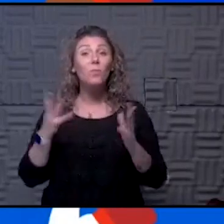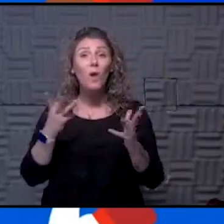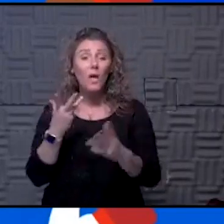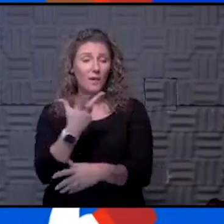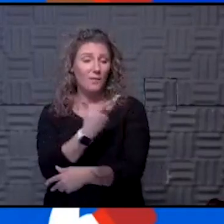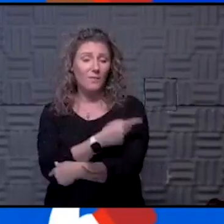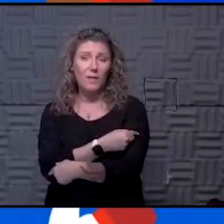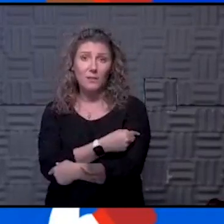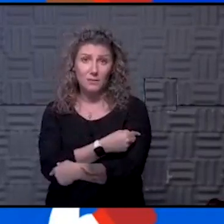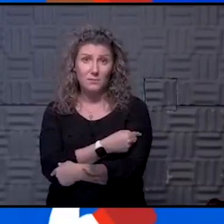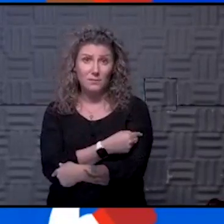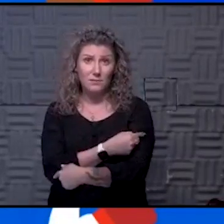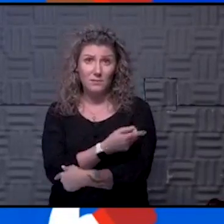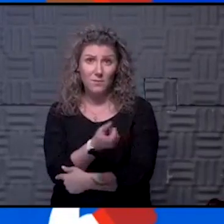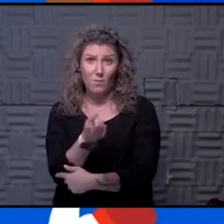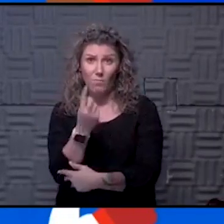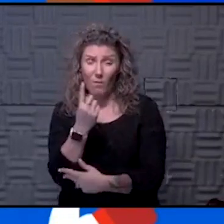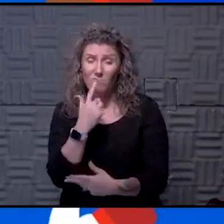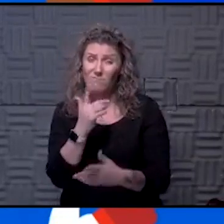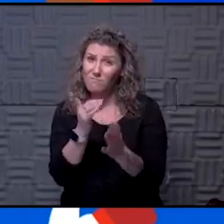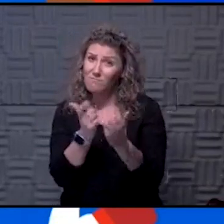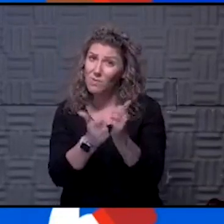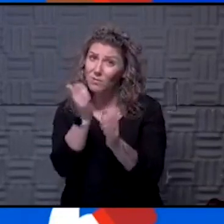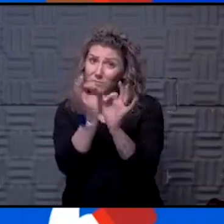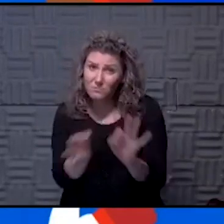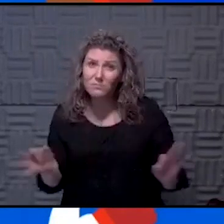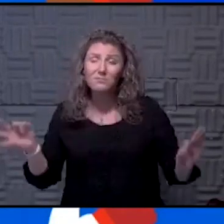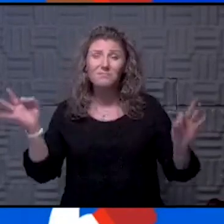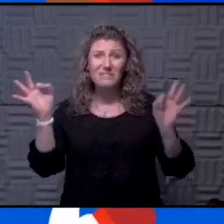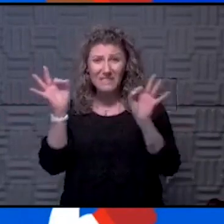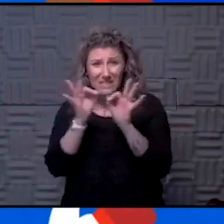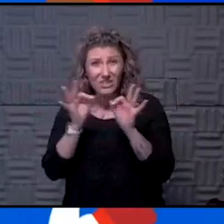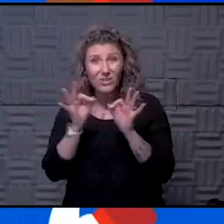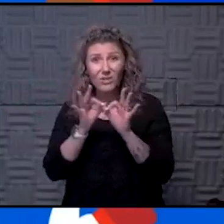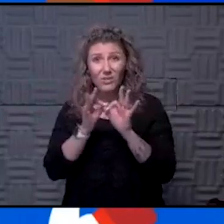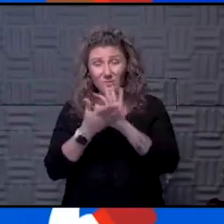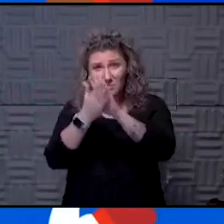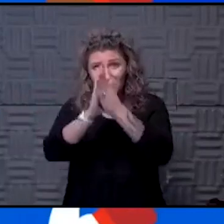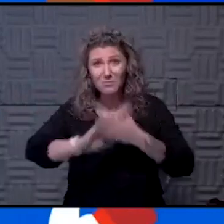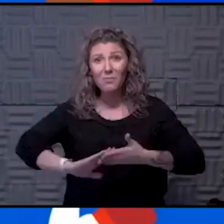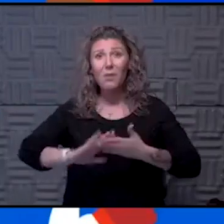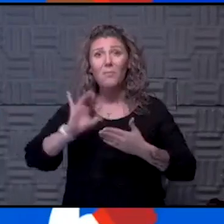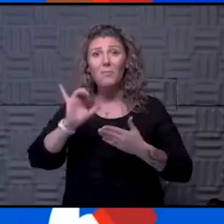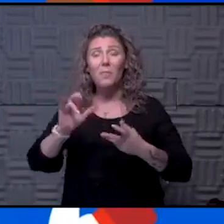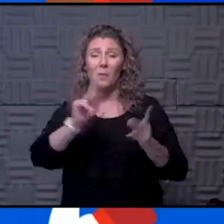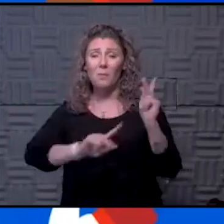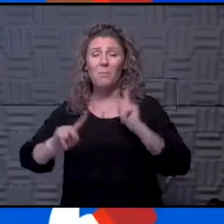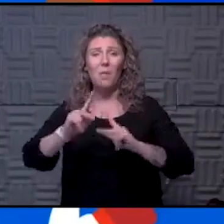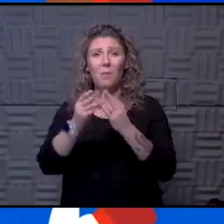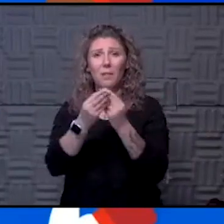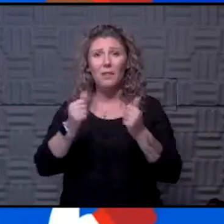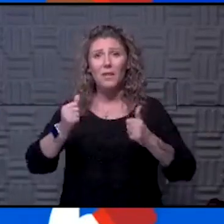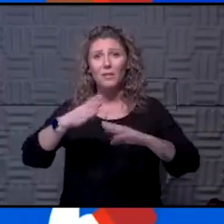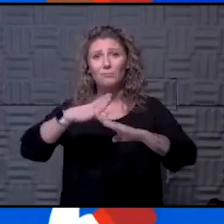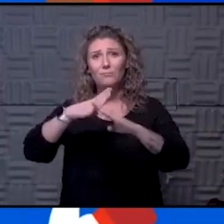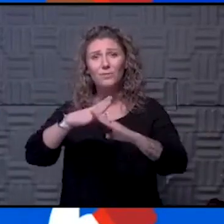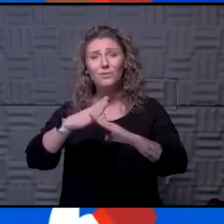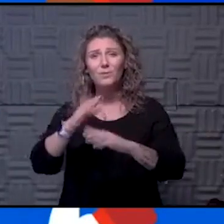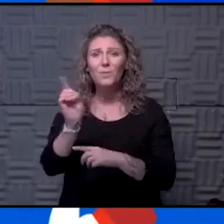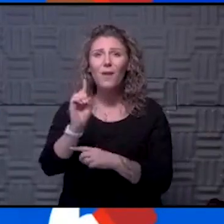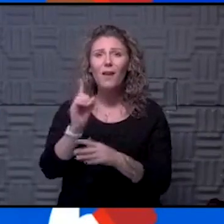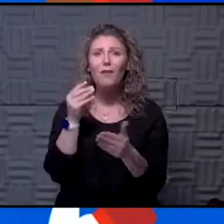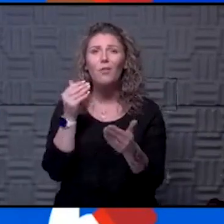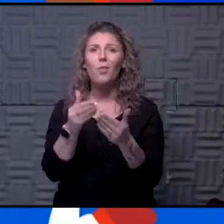vaccine is one of the tools in our arsenal. And for us to get to that population immunity where we get